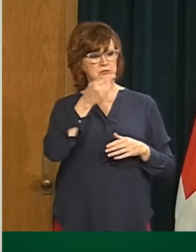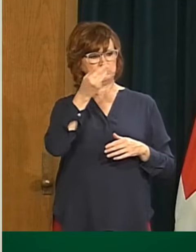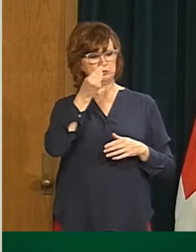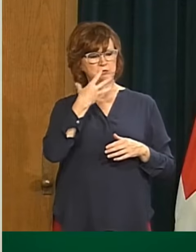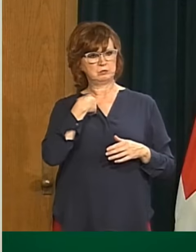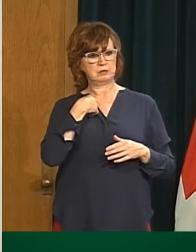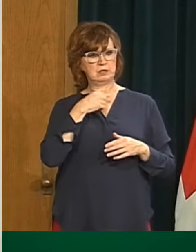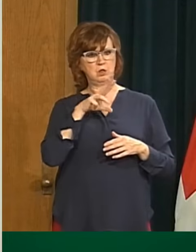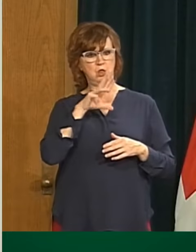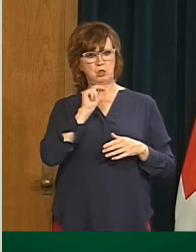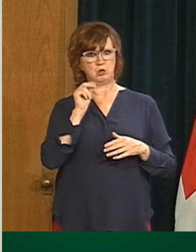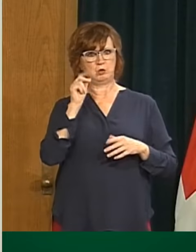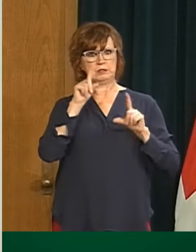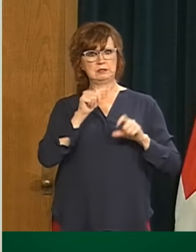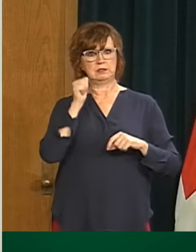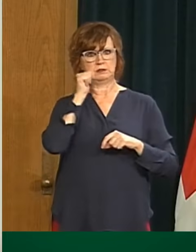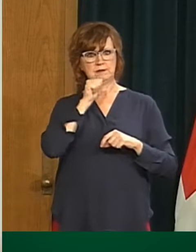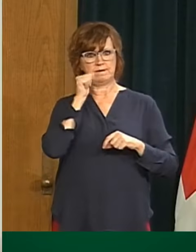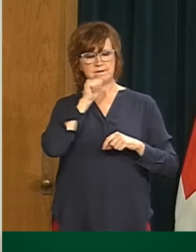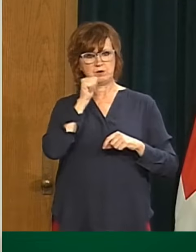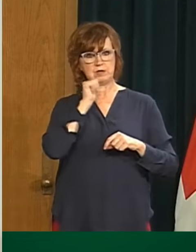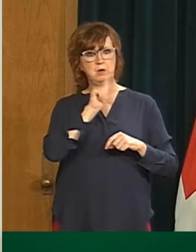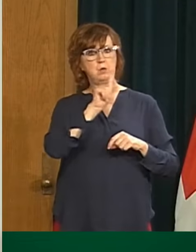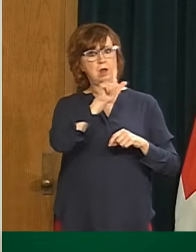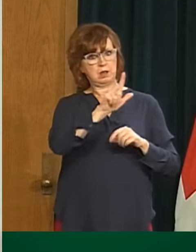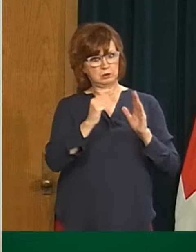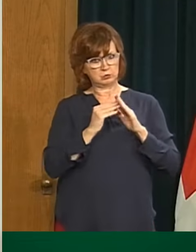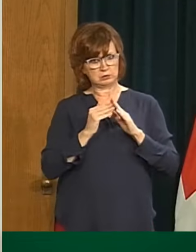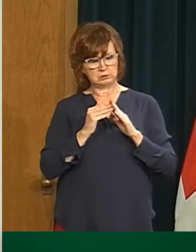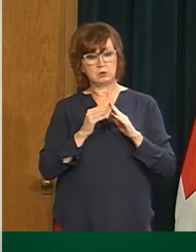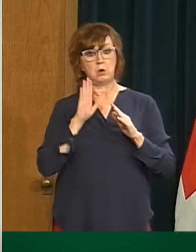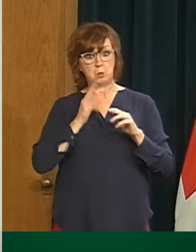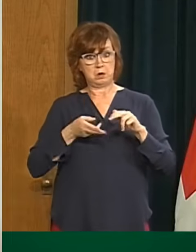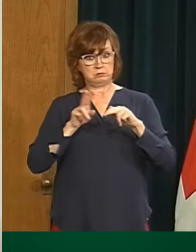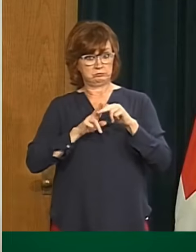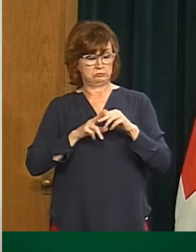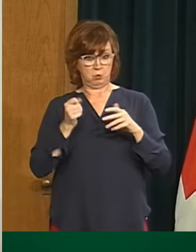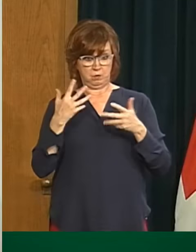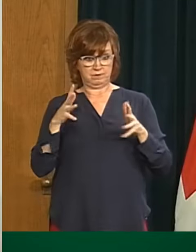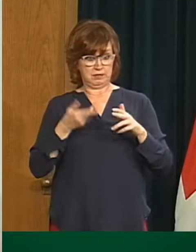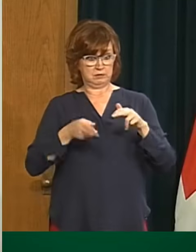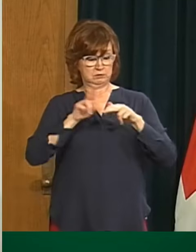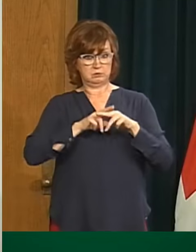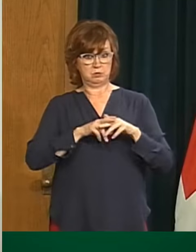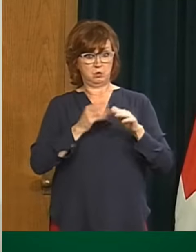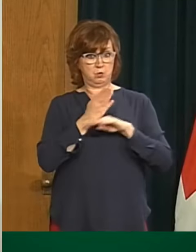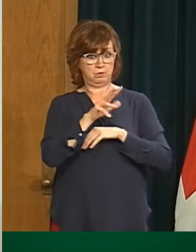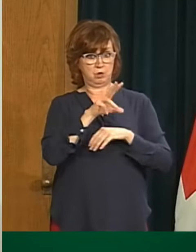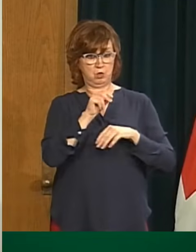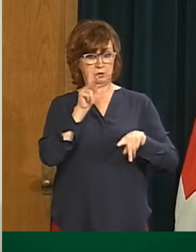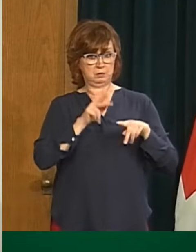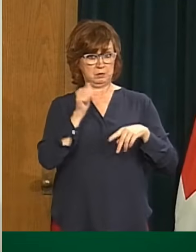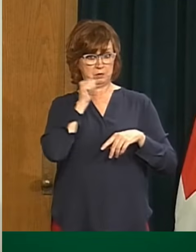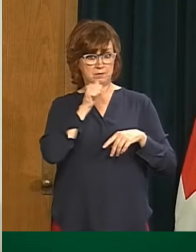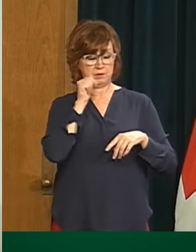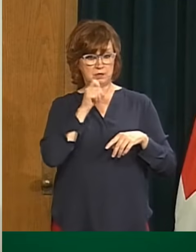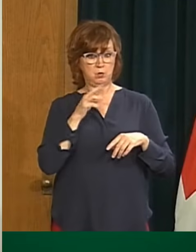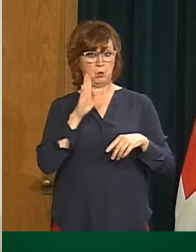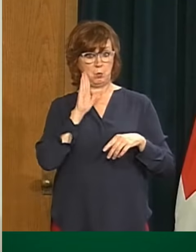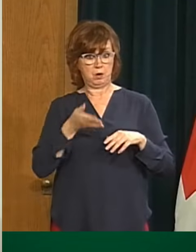went up over the last few days, and is it going to go up with the enhanced testing happening in that community?